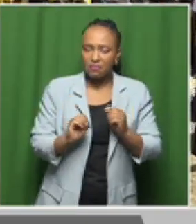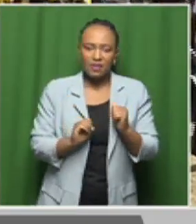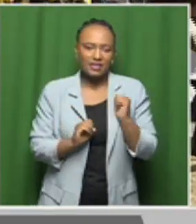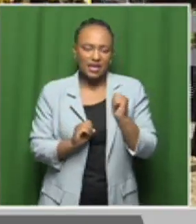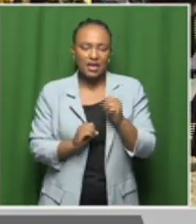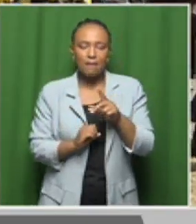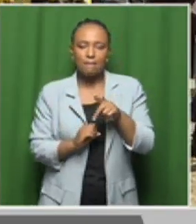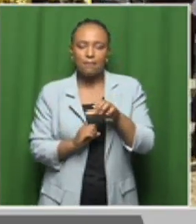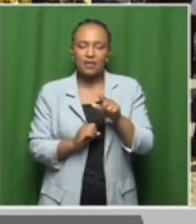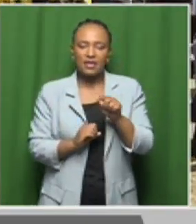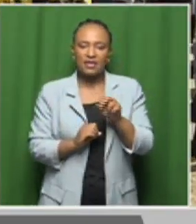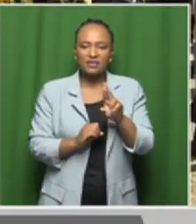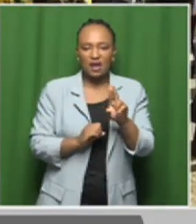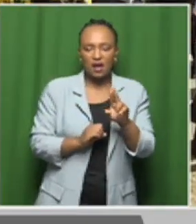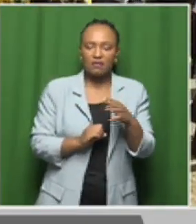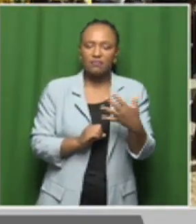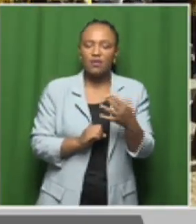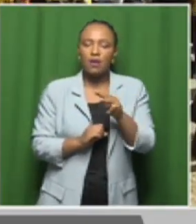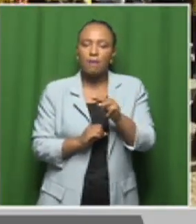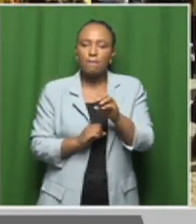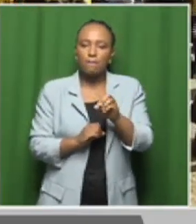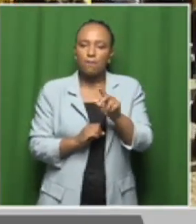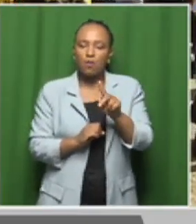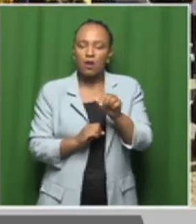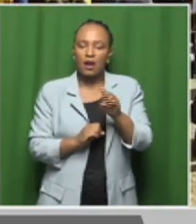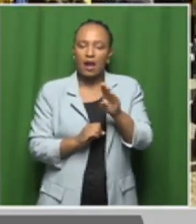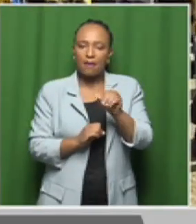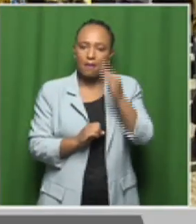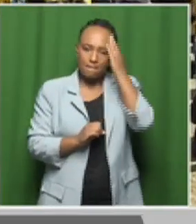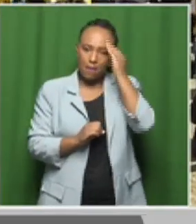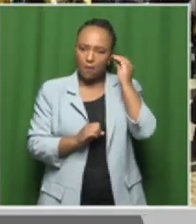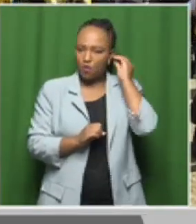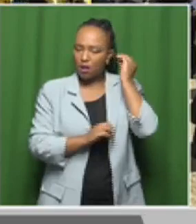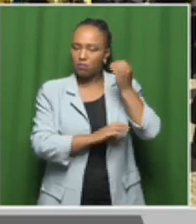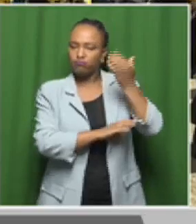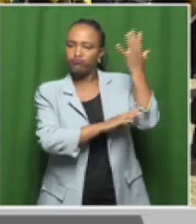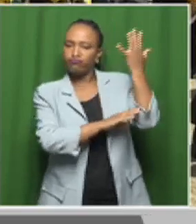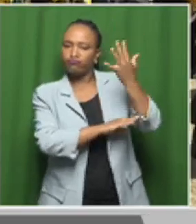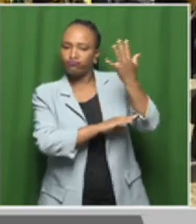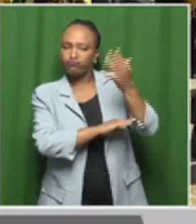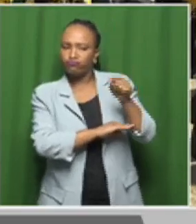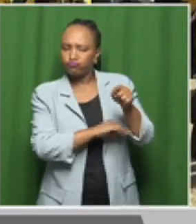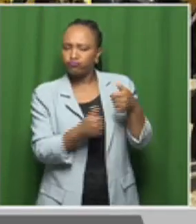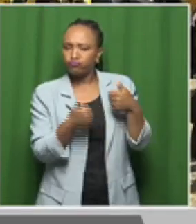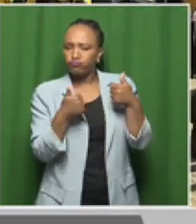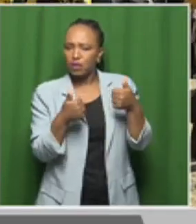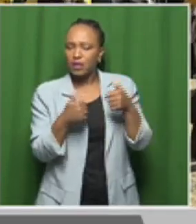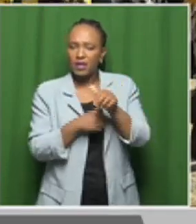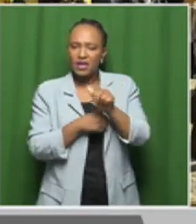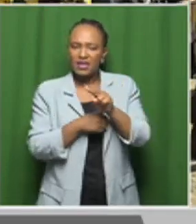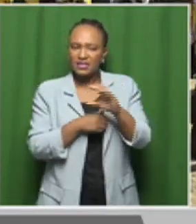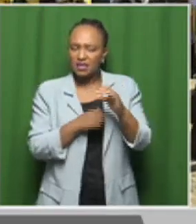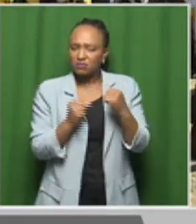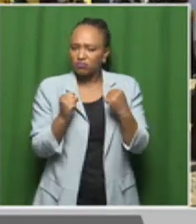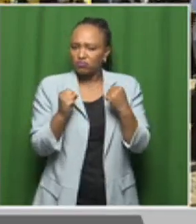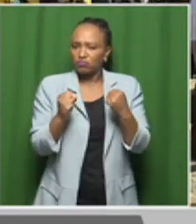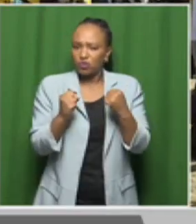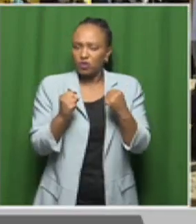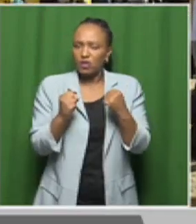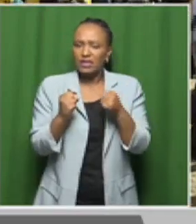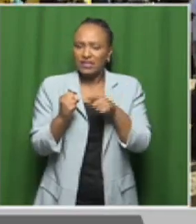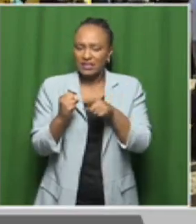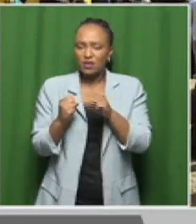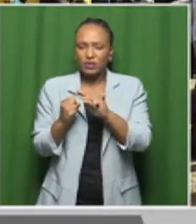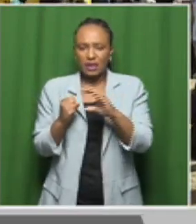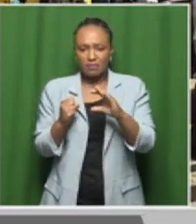in Khayelitsha, and the ANC Youth League also is very strong. You've got a Women's League that is very strong. So structures in the Western Cape,